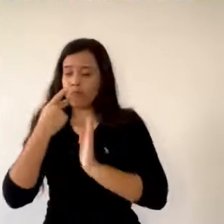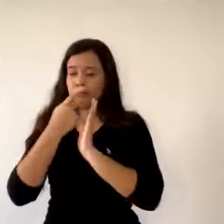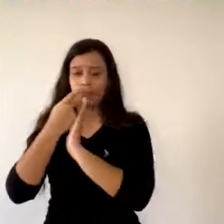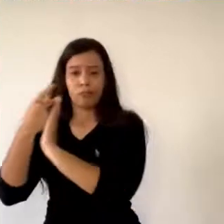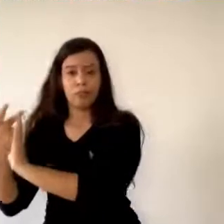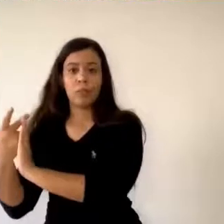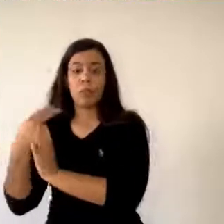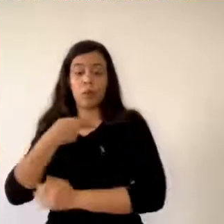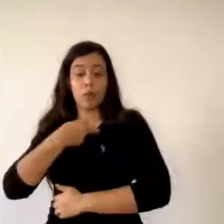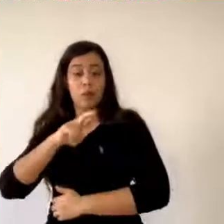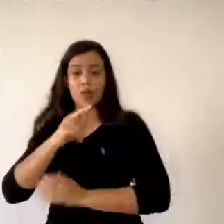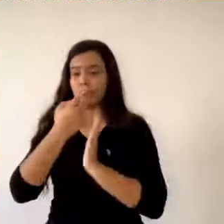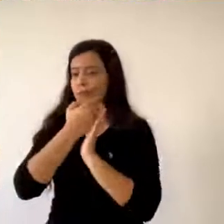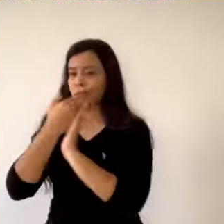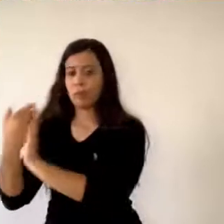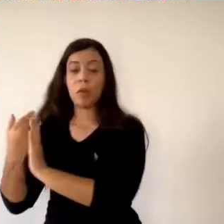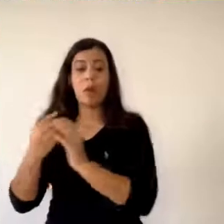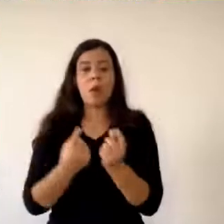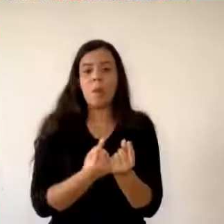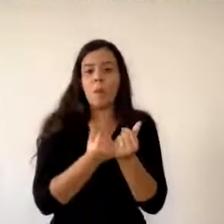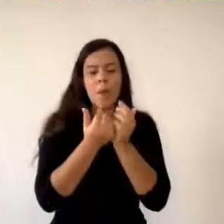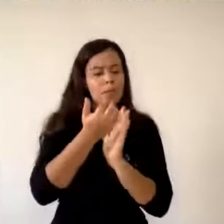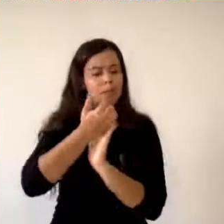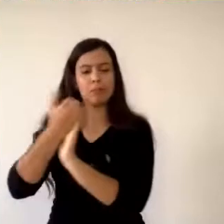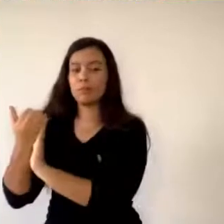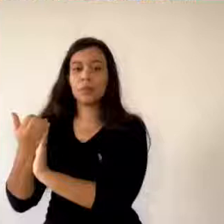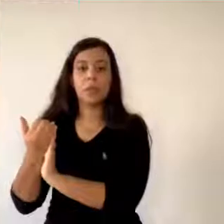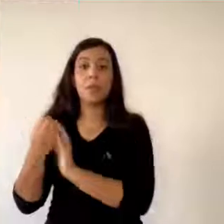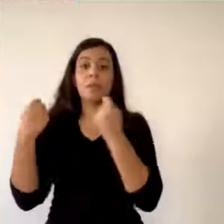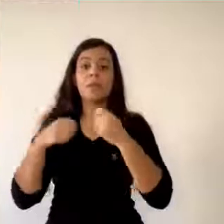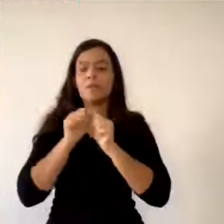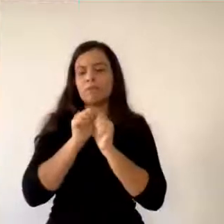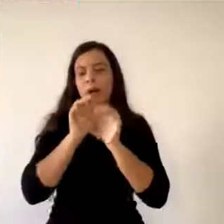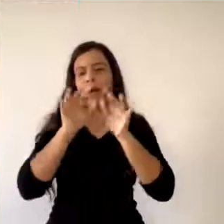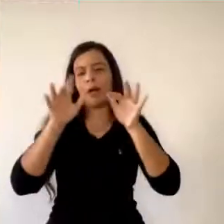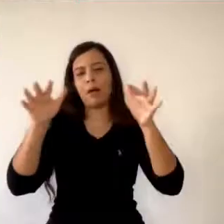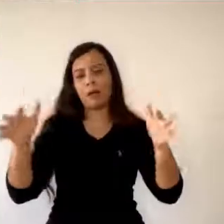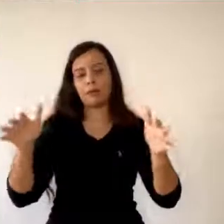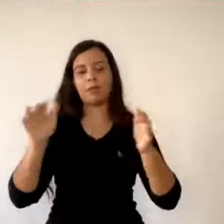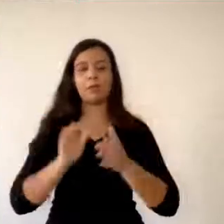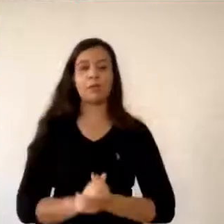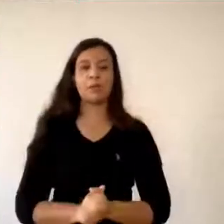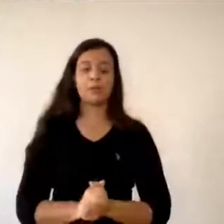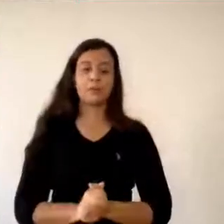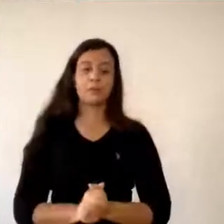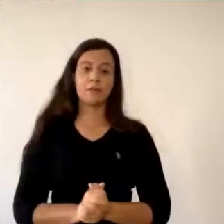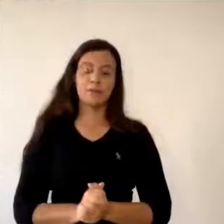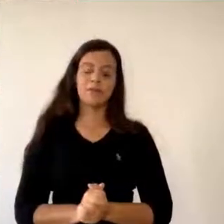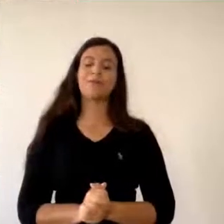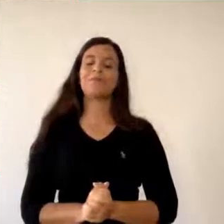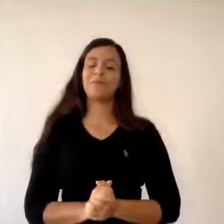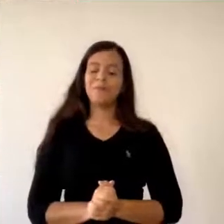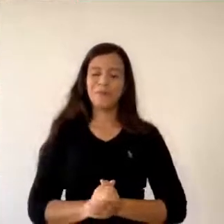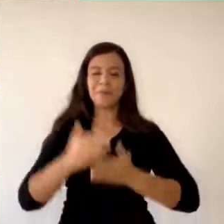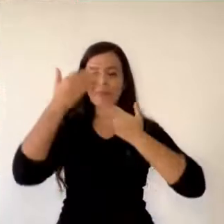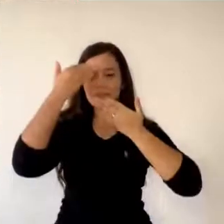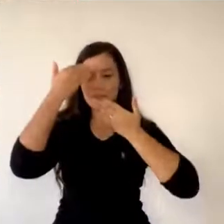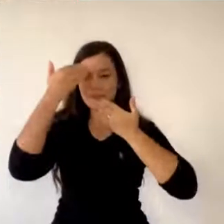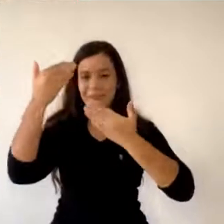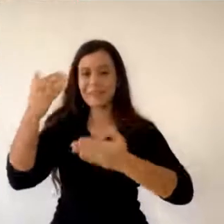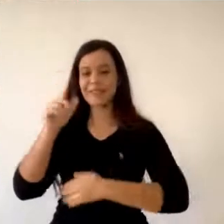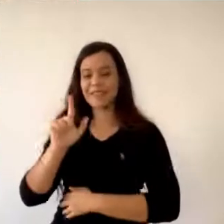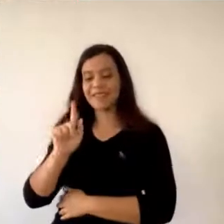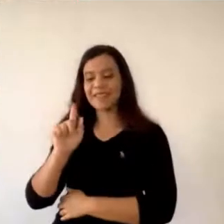not limited to class, race, religion, political party. It has to do with all